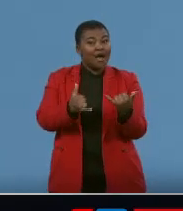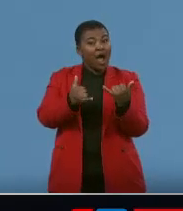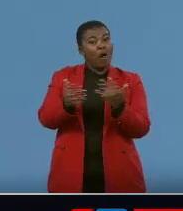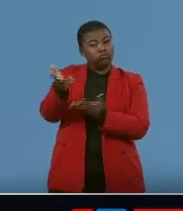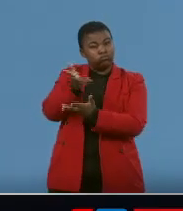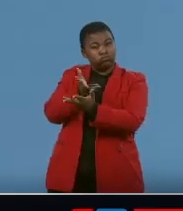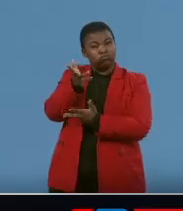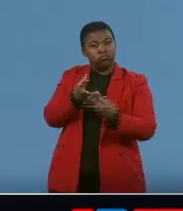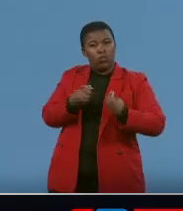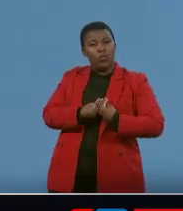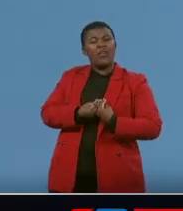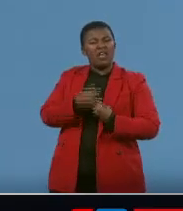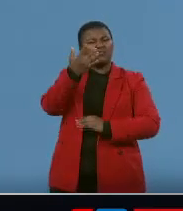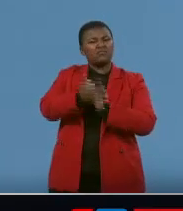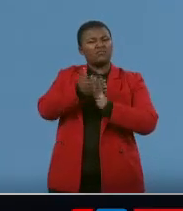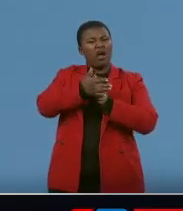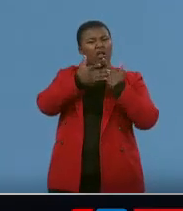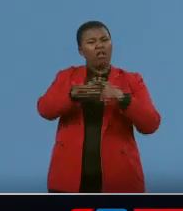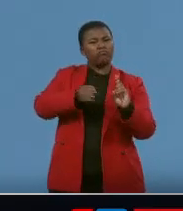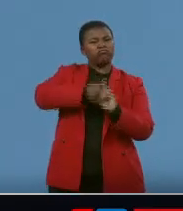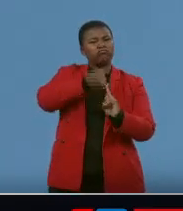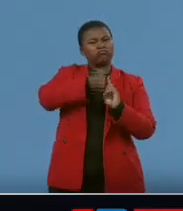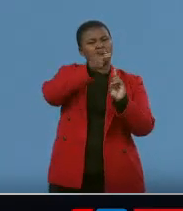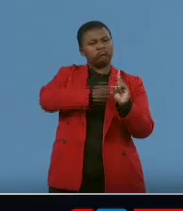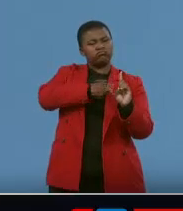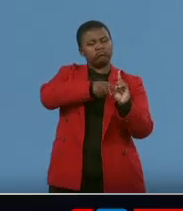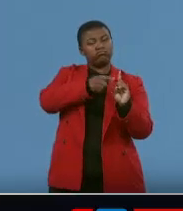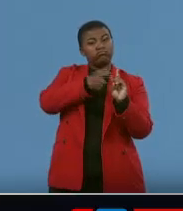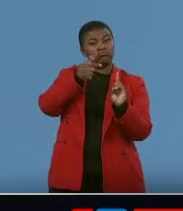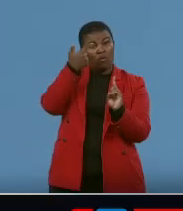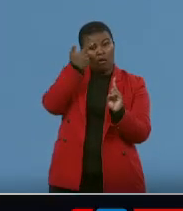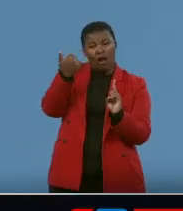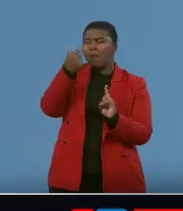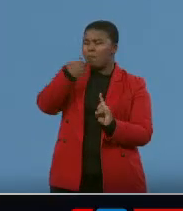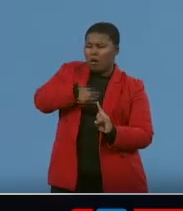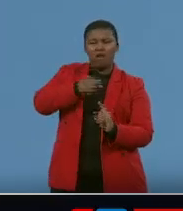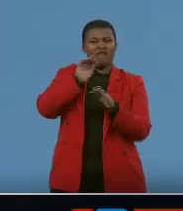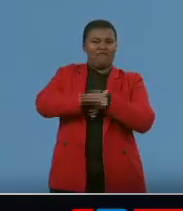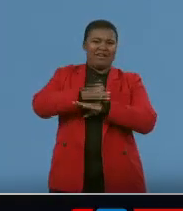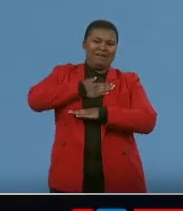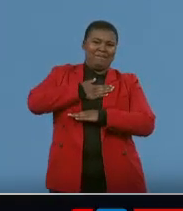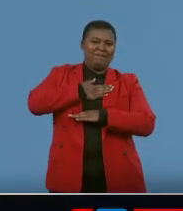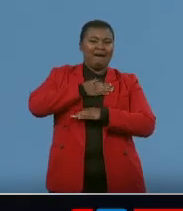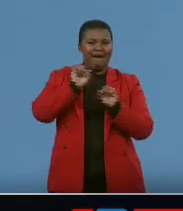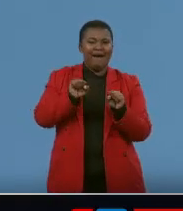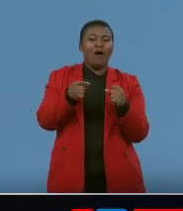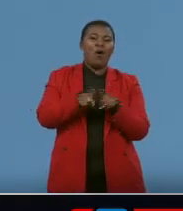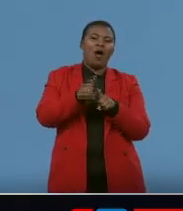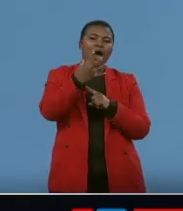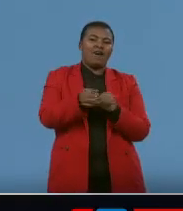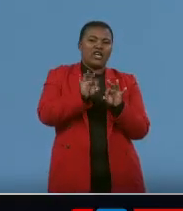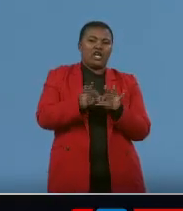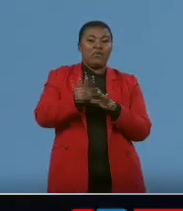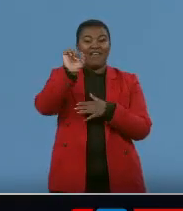the milestone. I'm joined by a very well-known sign language activist, a personal friend of mine as well, Andiswa Gebashe, and her